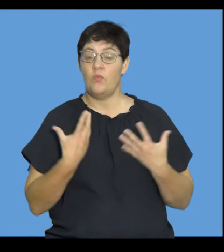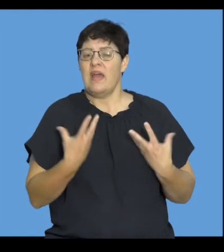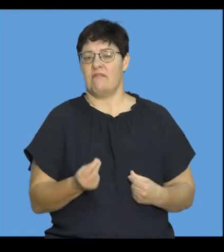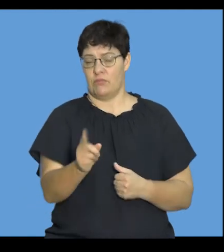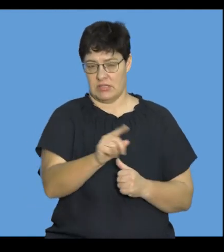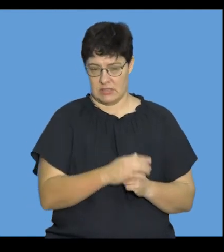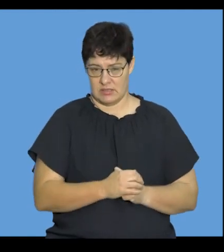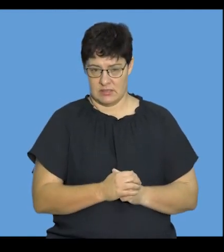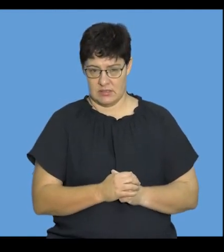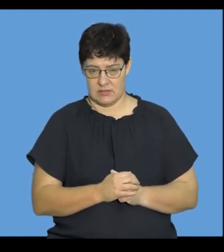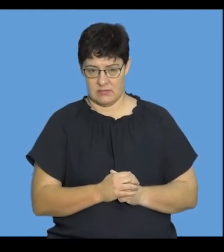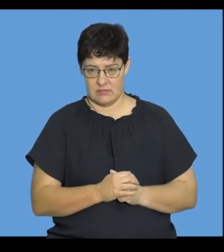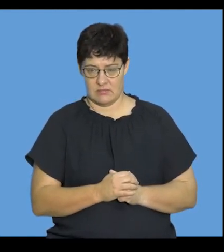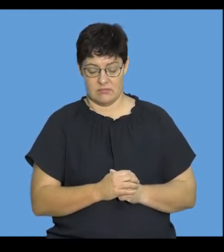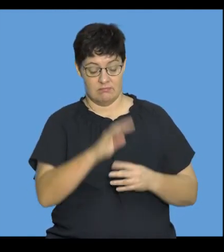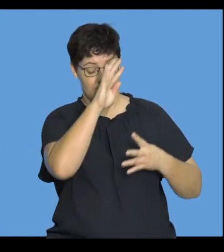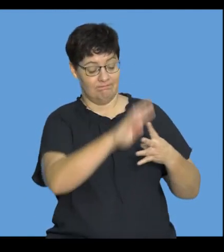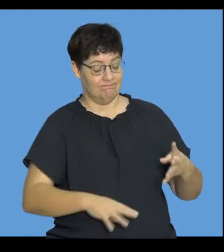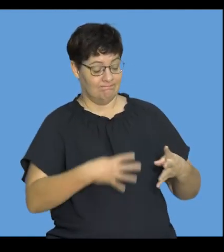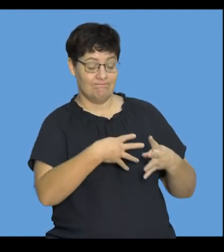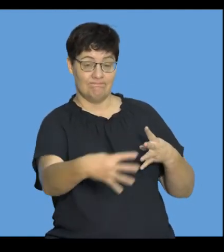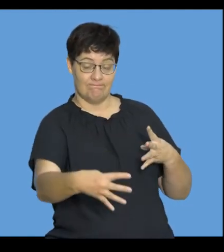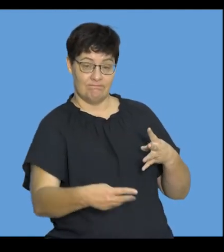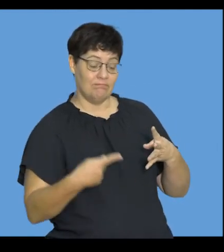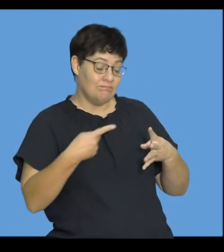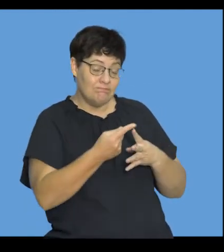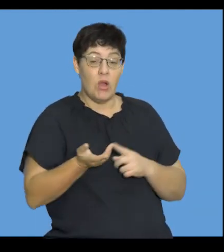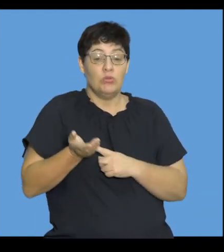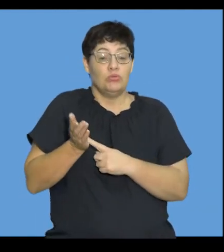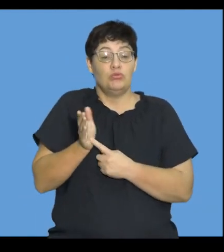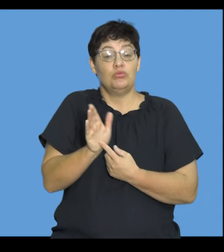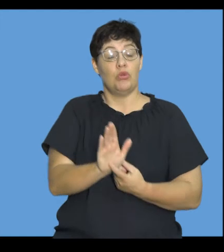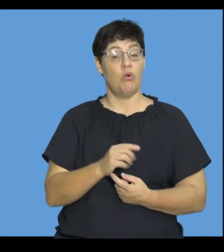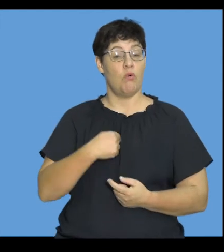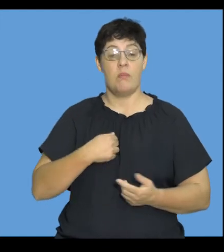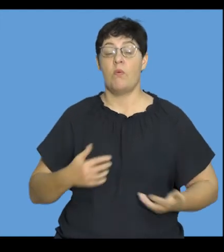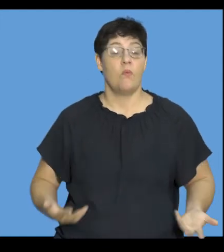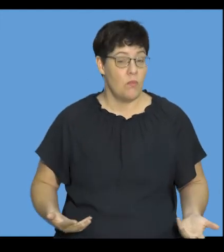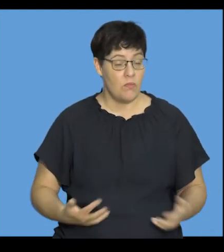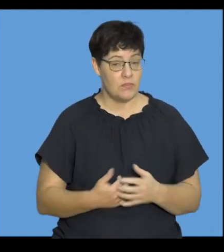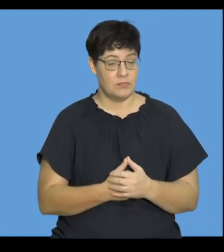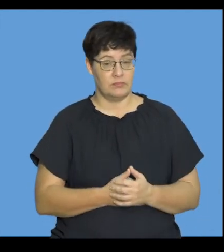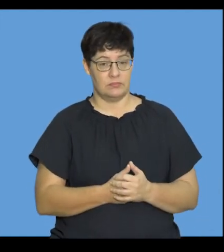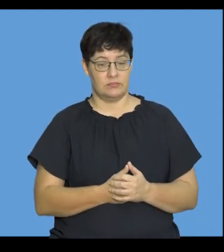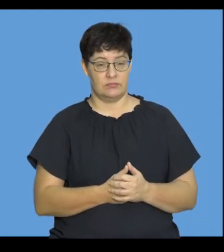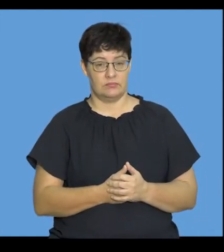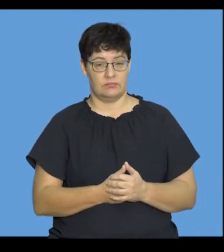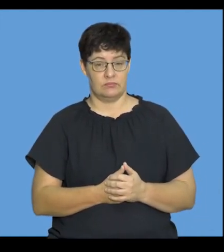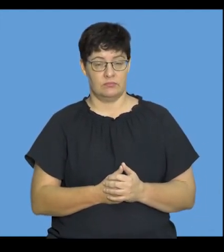We have a table which indicates to us the name of the